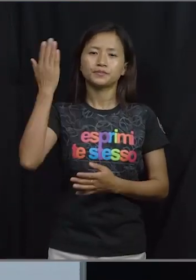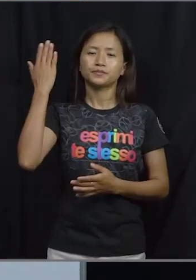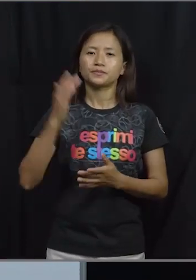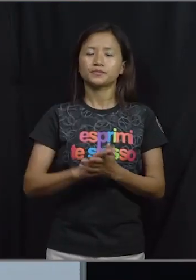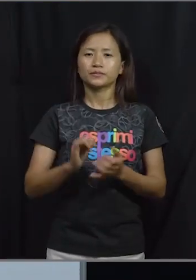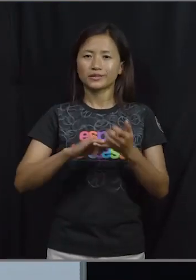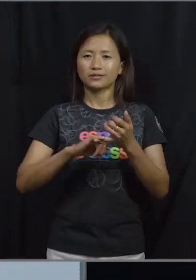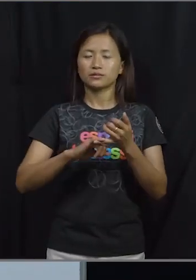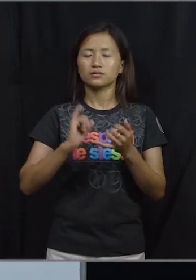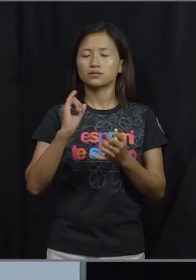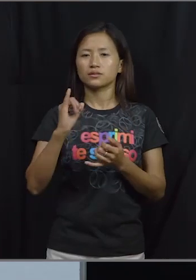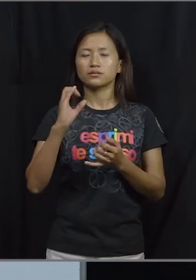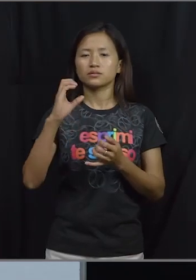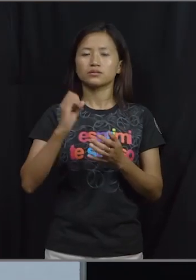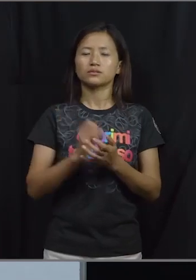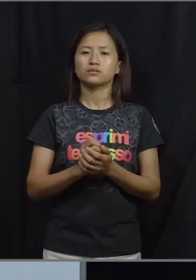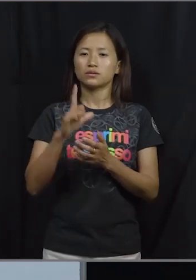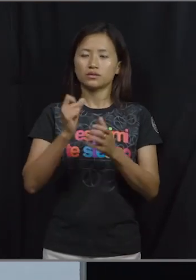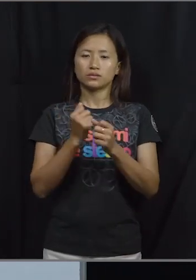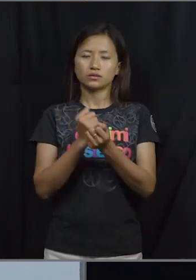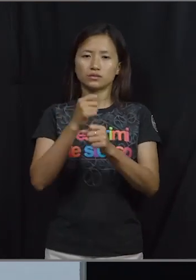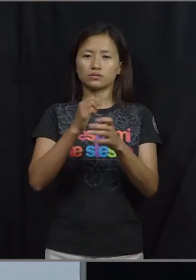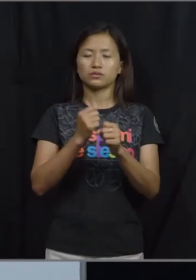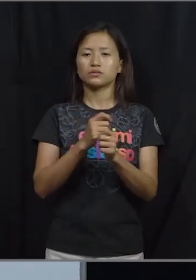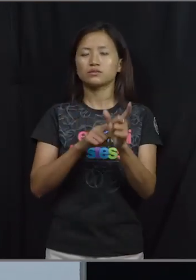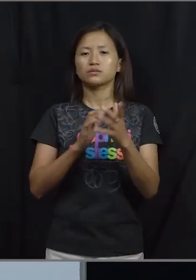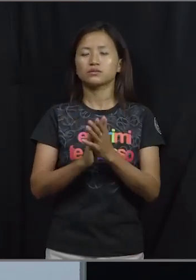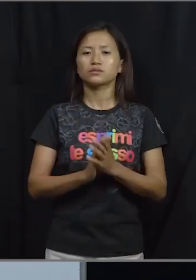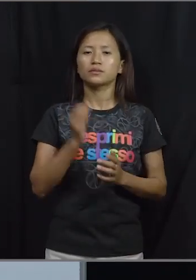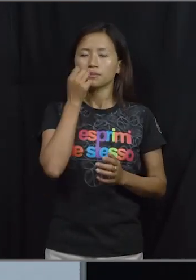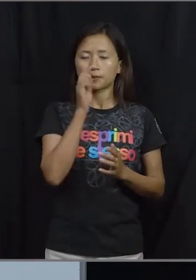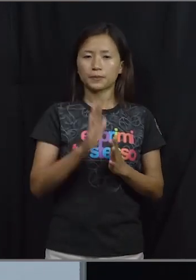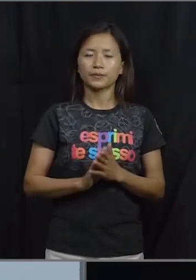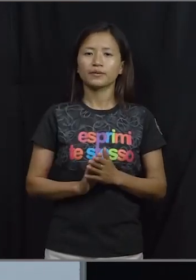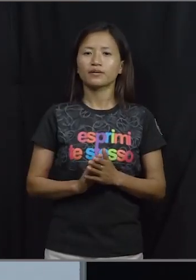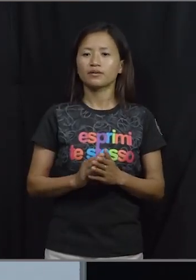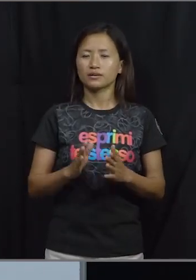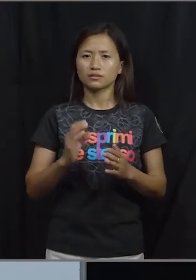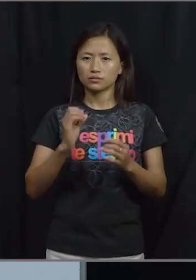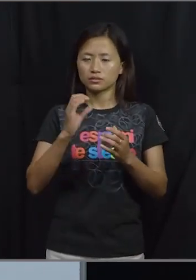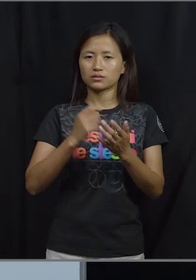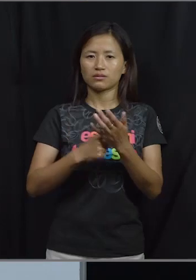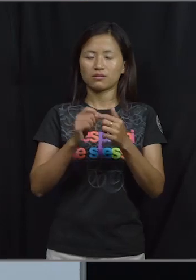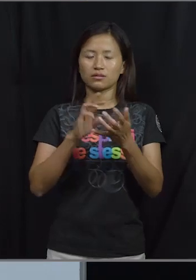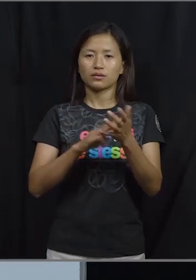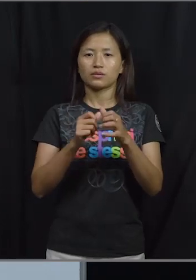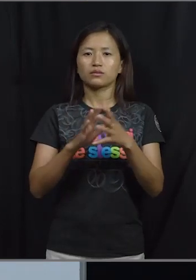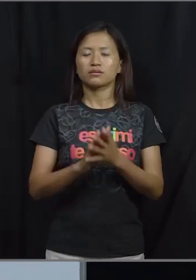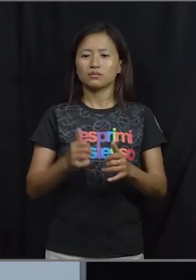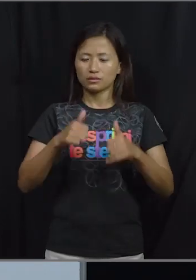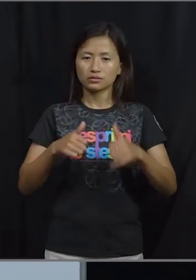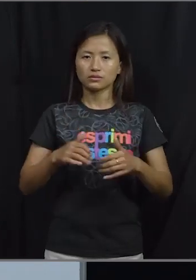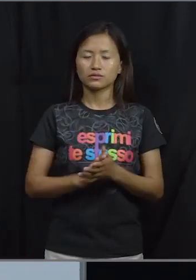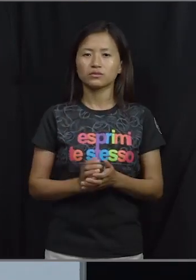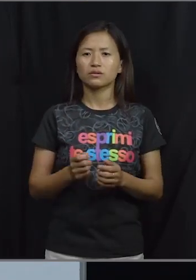before, psychologists were of the opinion that if the parents have criminal attitude or criminal activities in their